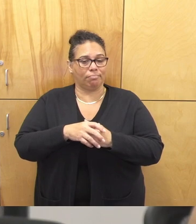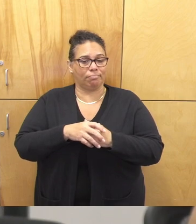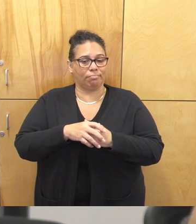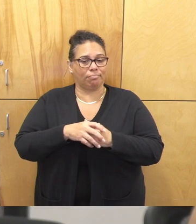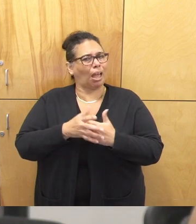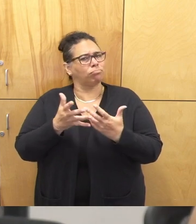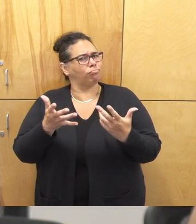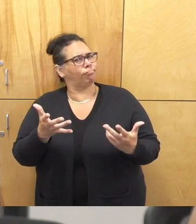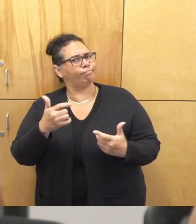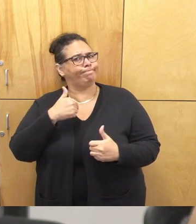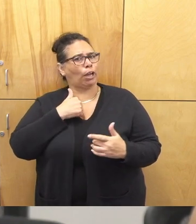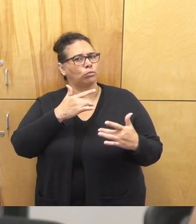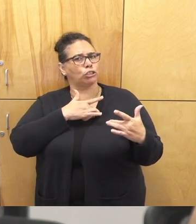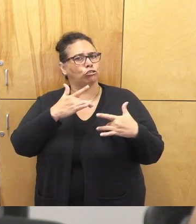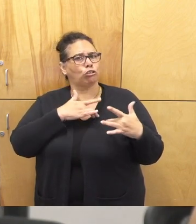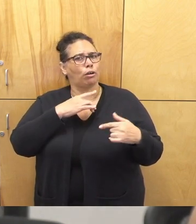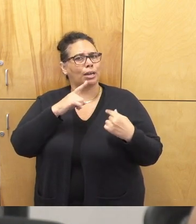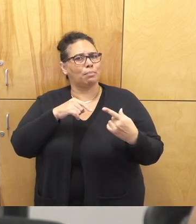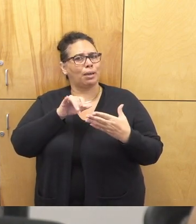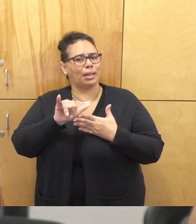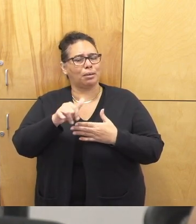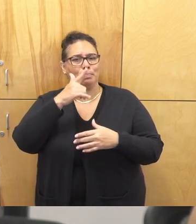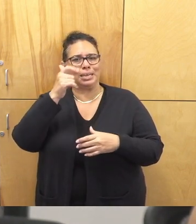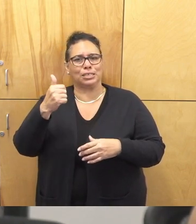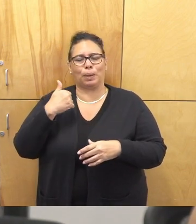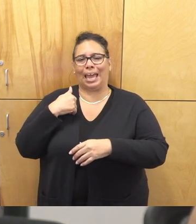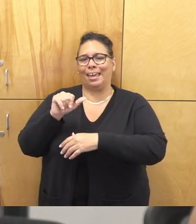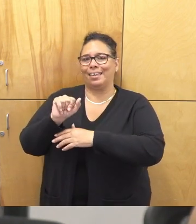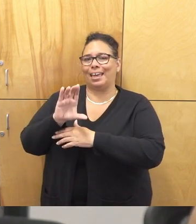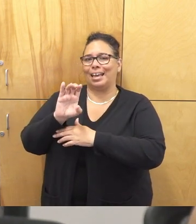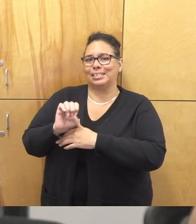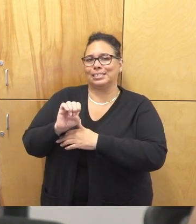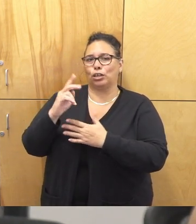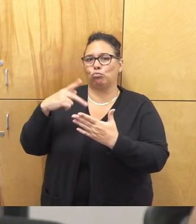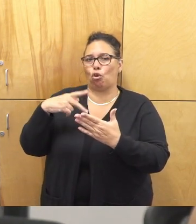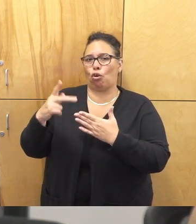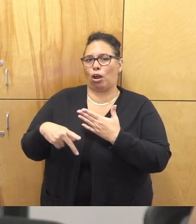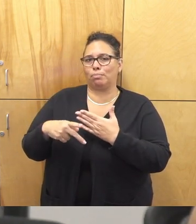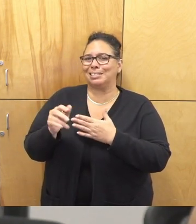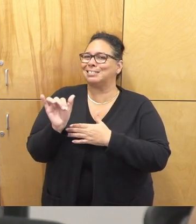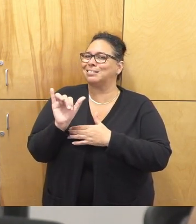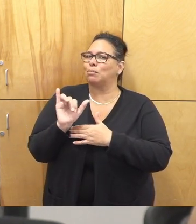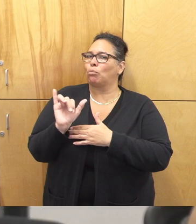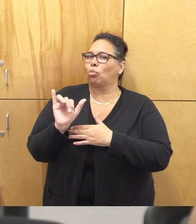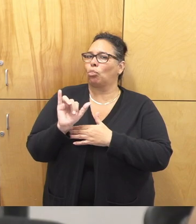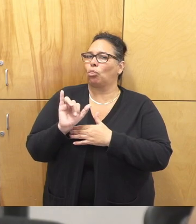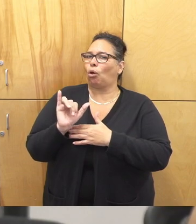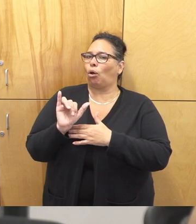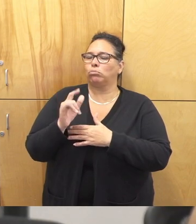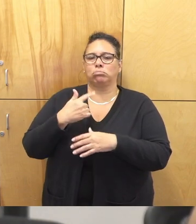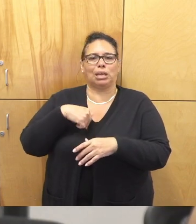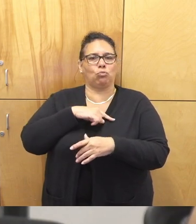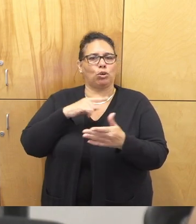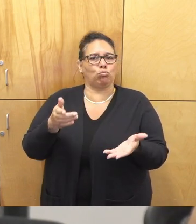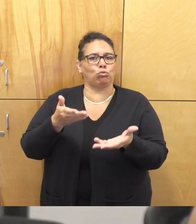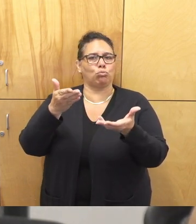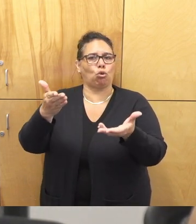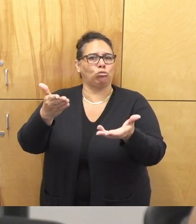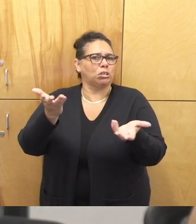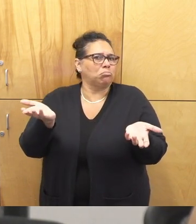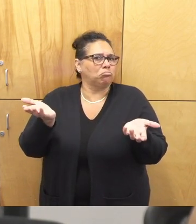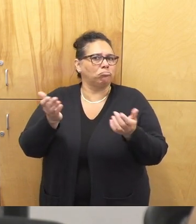was a little concerned about that because we had the ACE program, and the ACE program was similar in scope to what we were proposing. So I